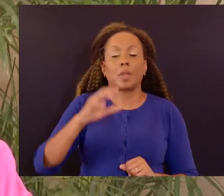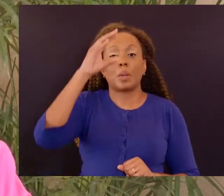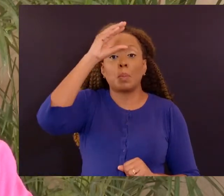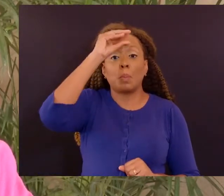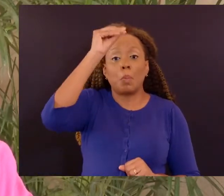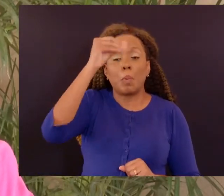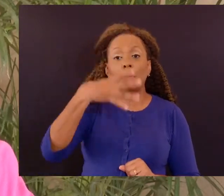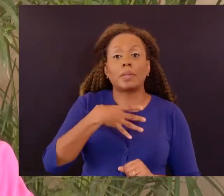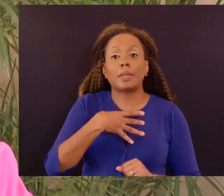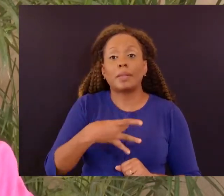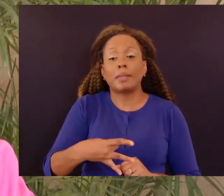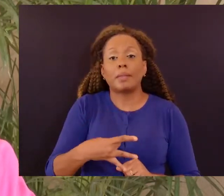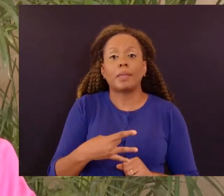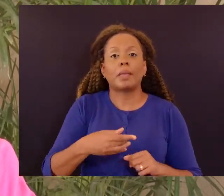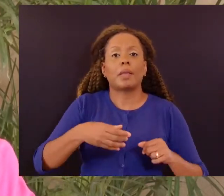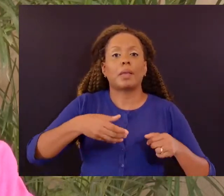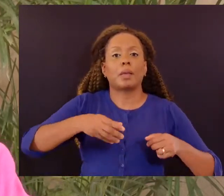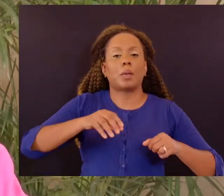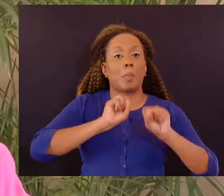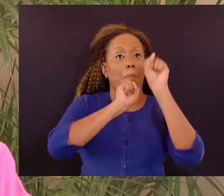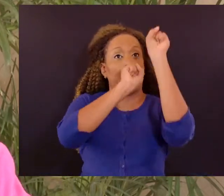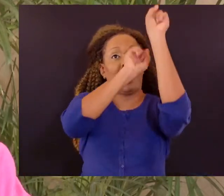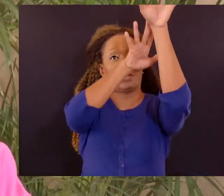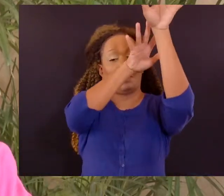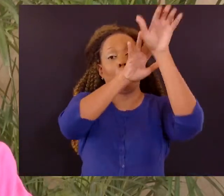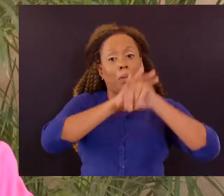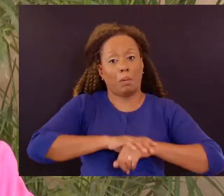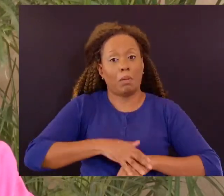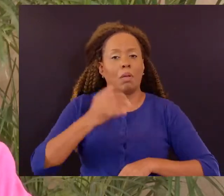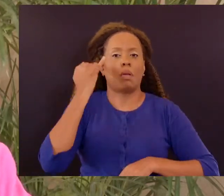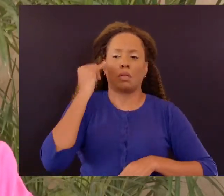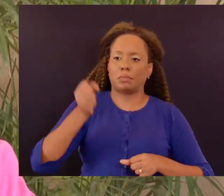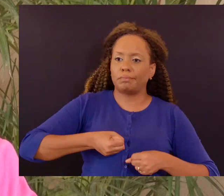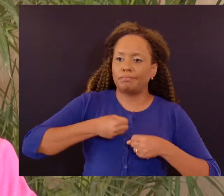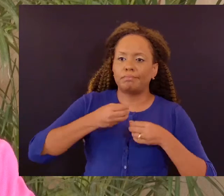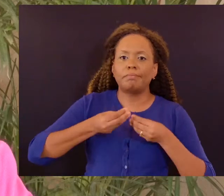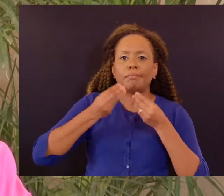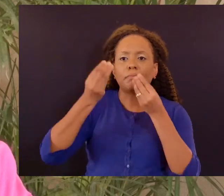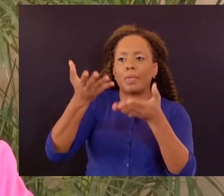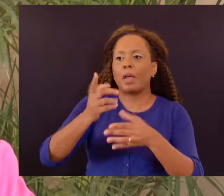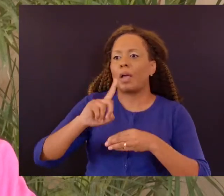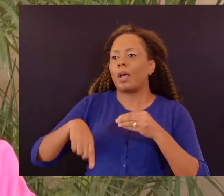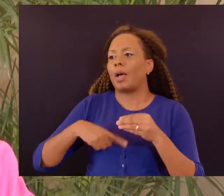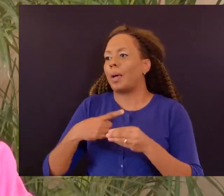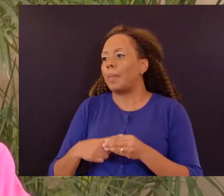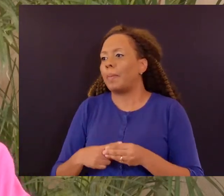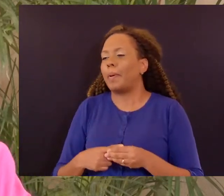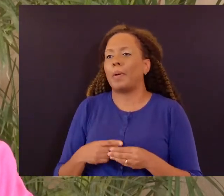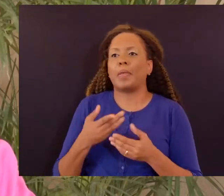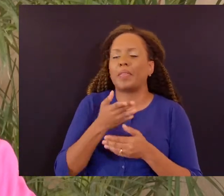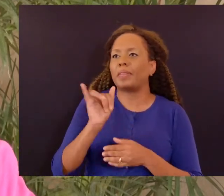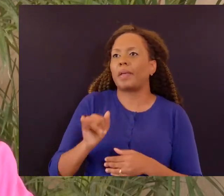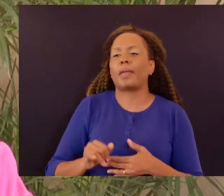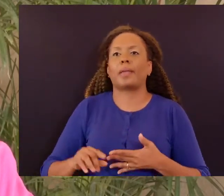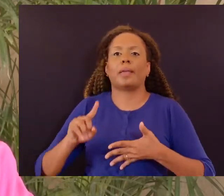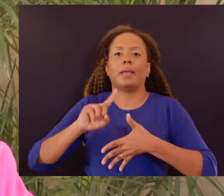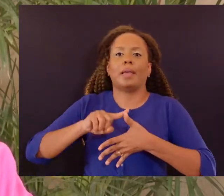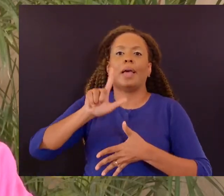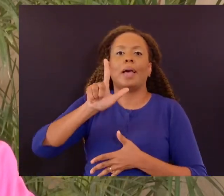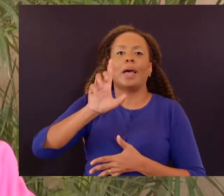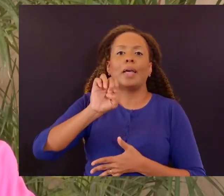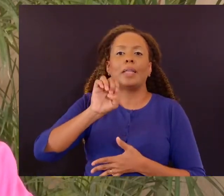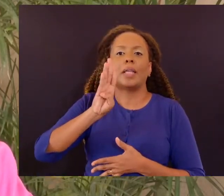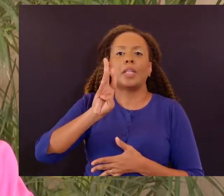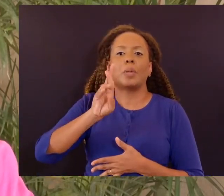love basketball, if we provide them with information about their heroes like Michael Jordan and LeBron James and so